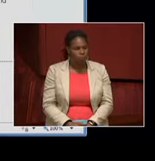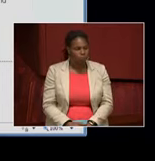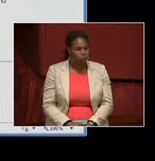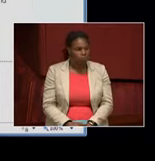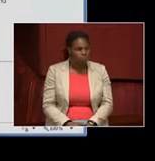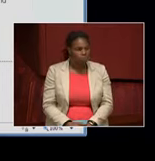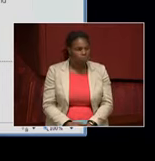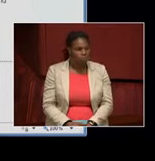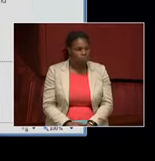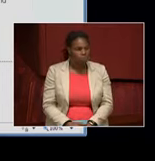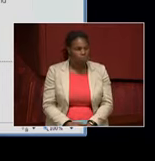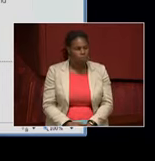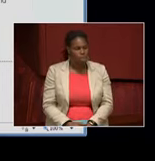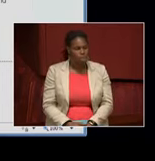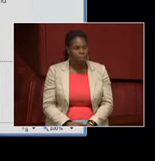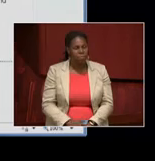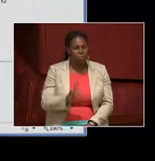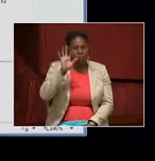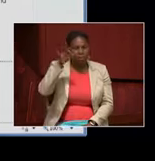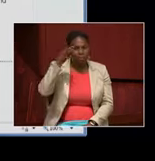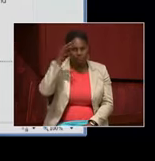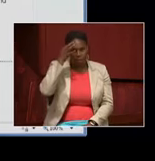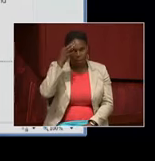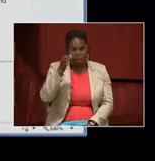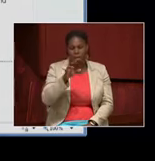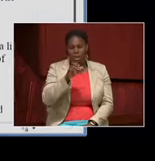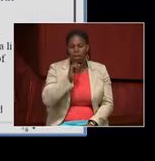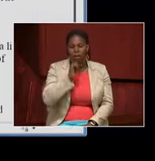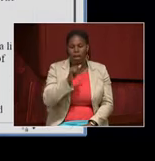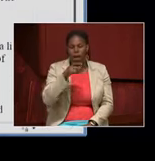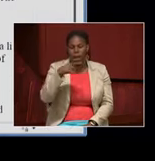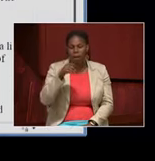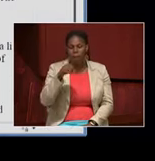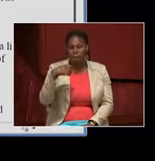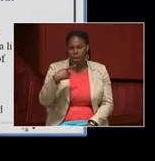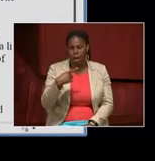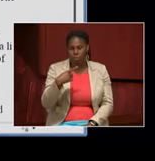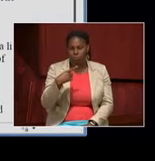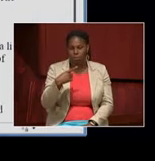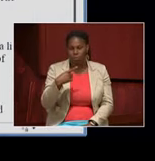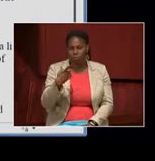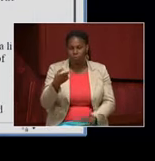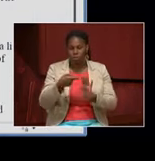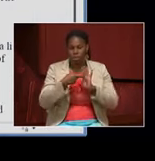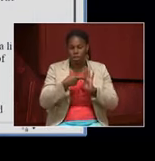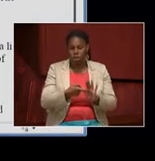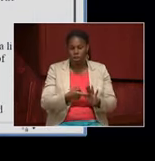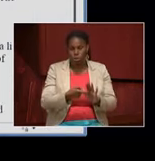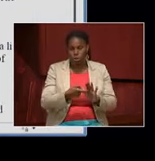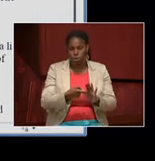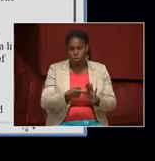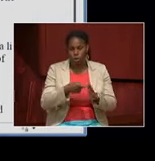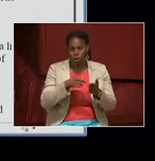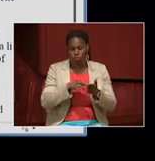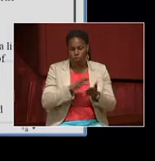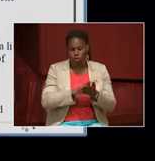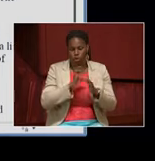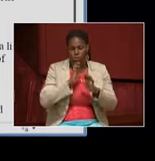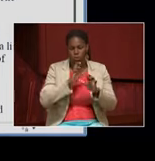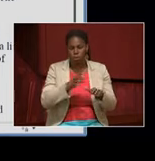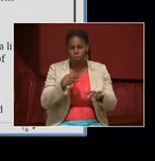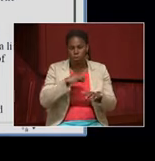I'm clicking into the federal non-pop census schedules, going a little further to show you a reference report that